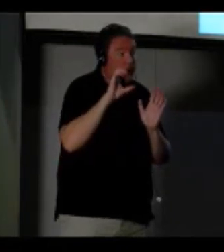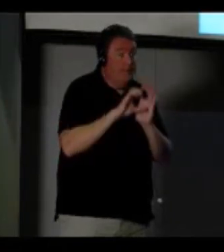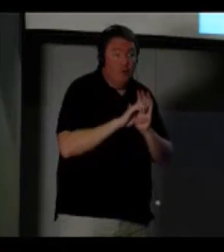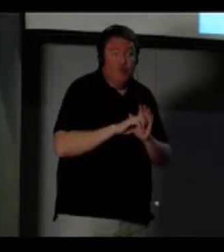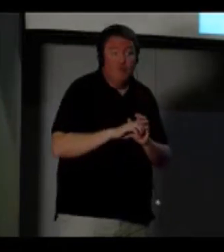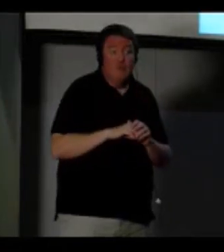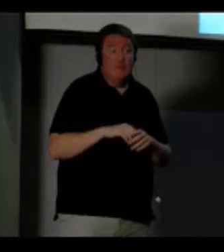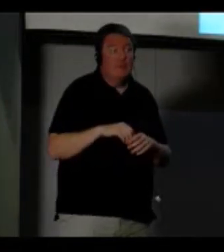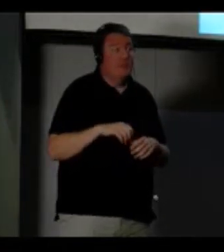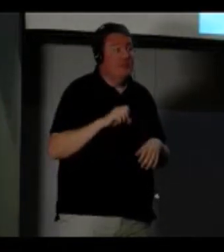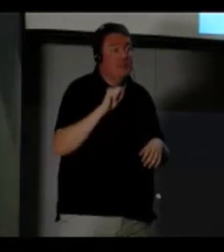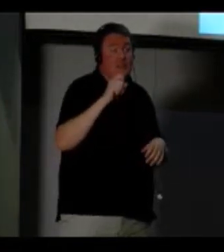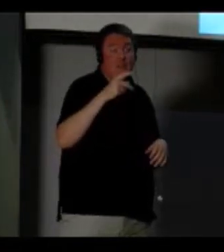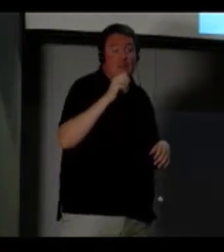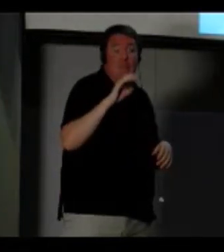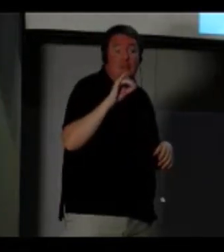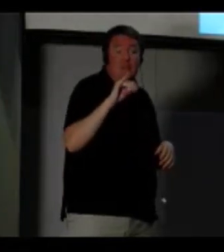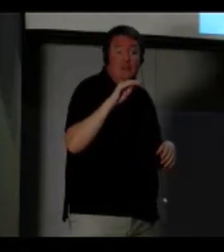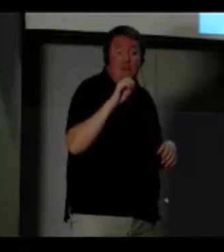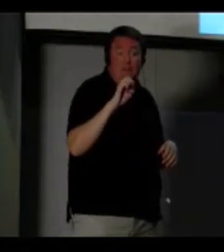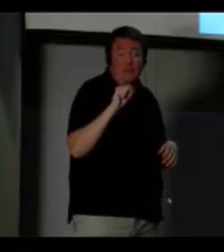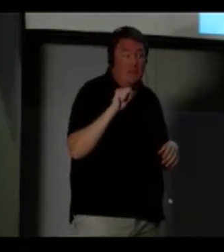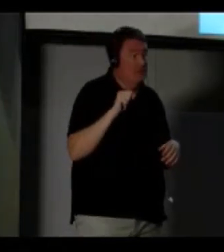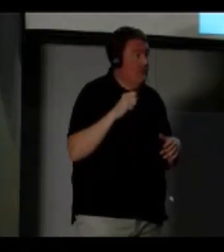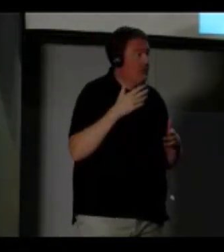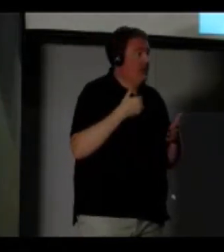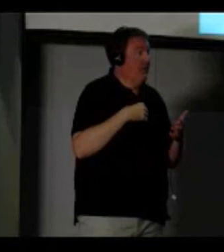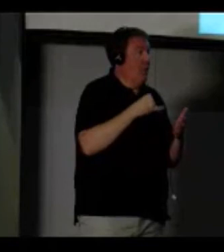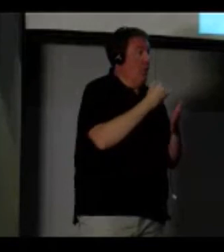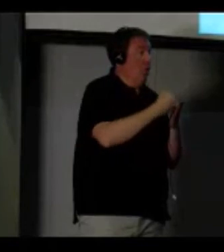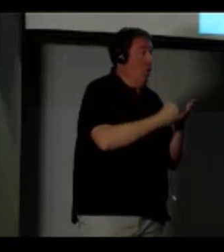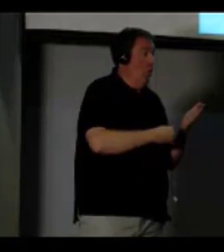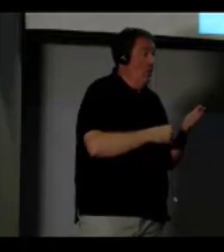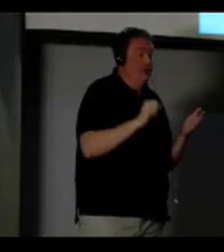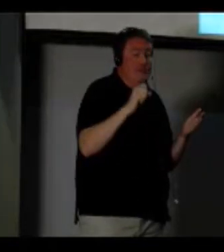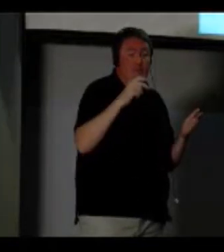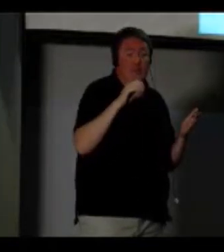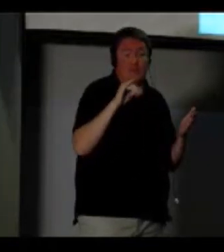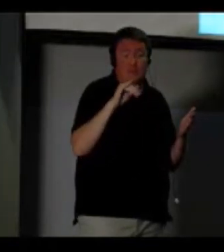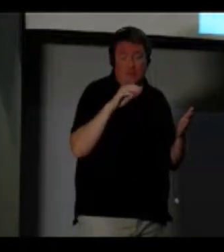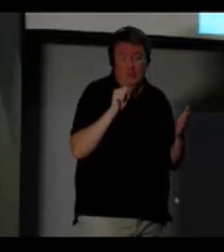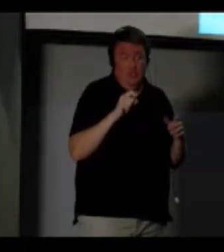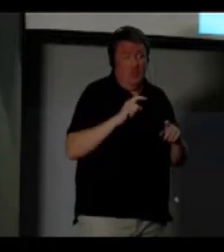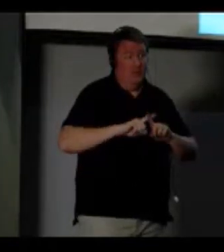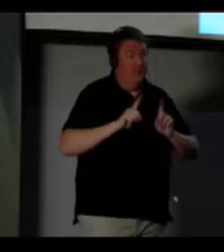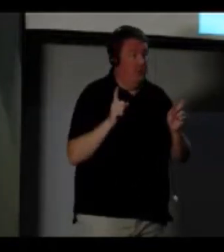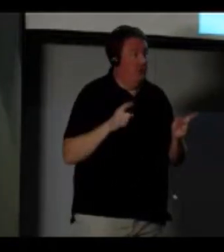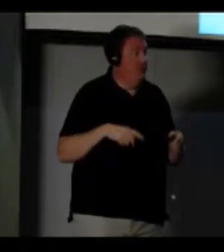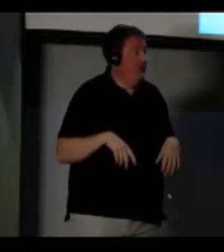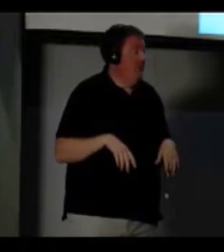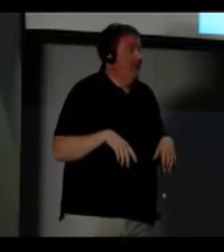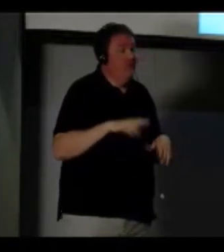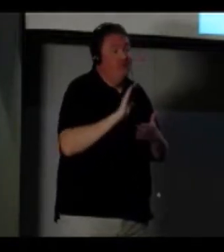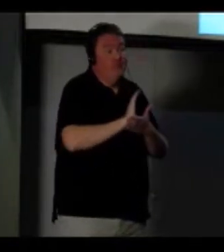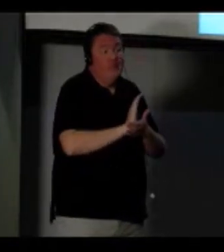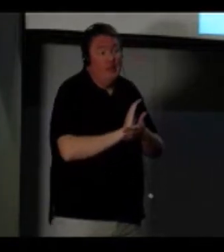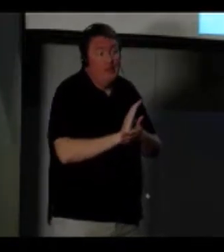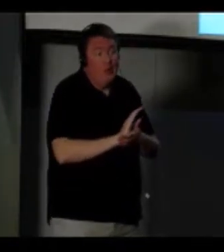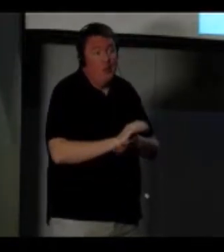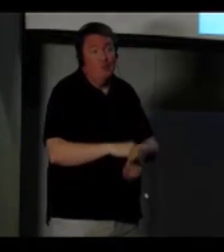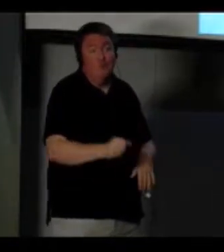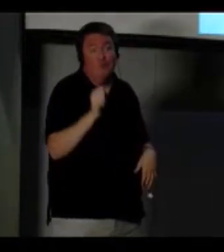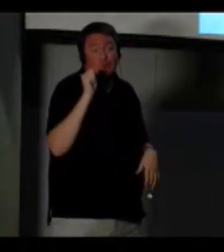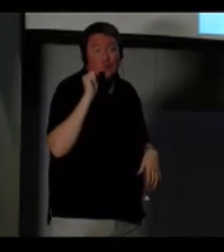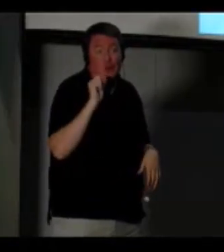Biological specimens may be treated differently than works of art. Is it video, metadata, software, and on and